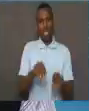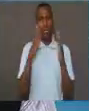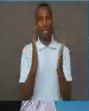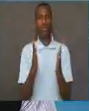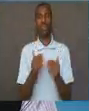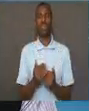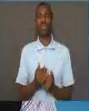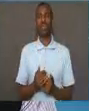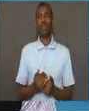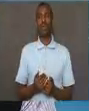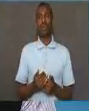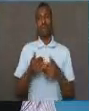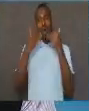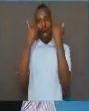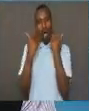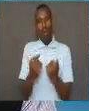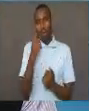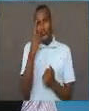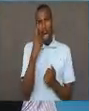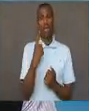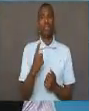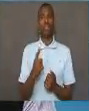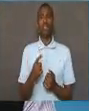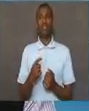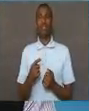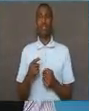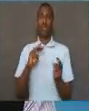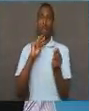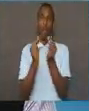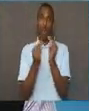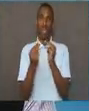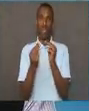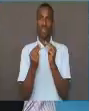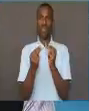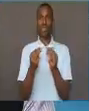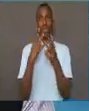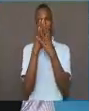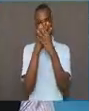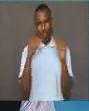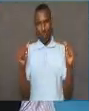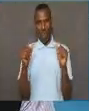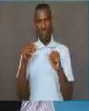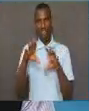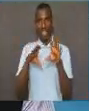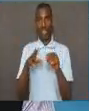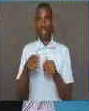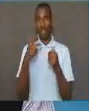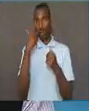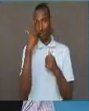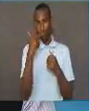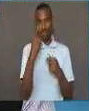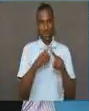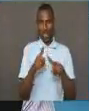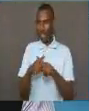Students, let us solve for the moments about three separate